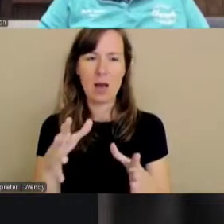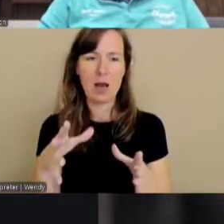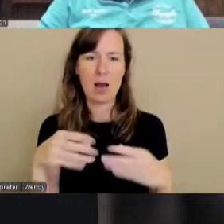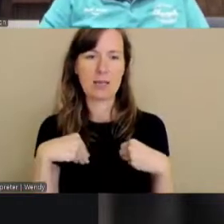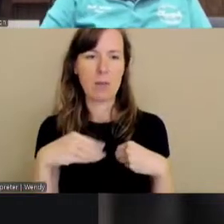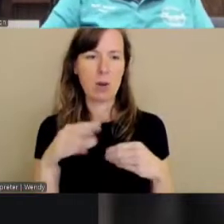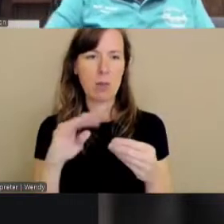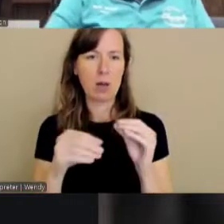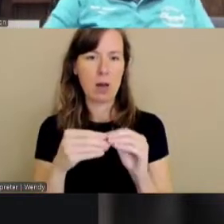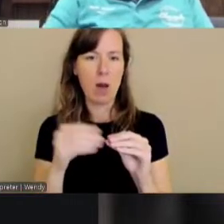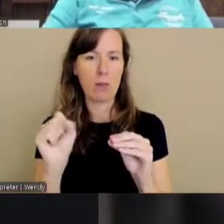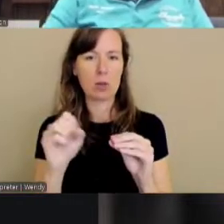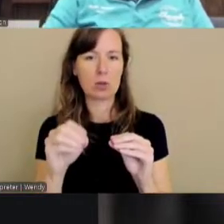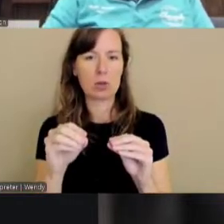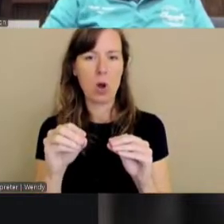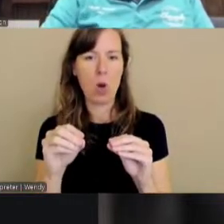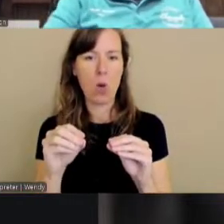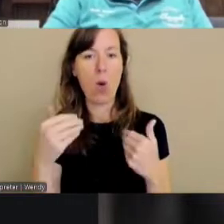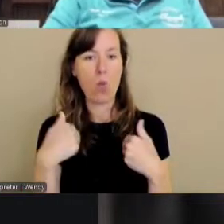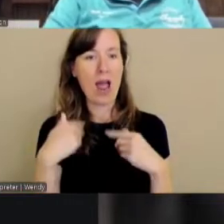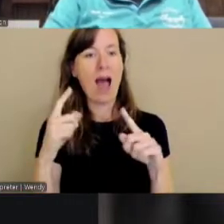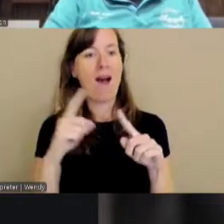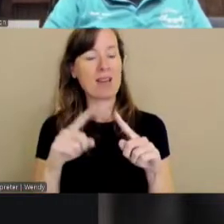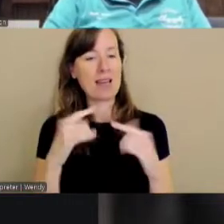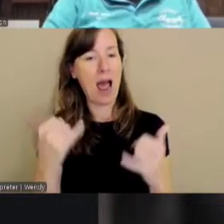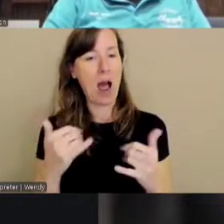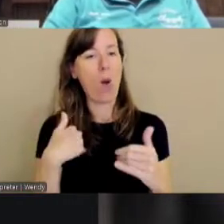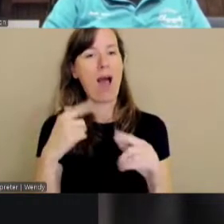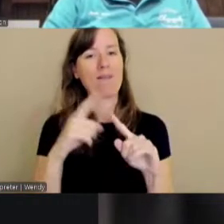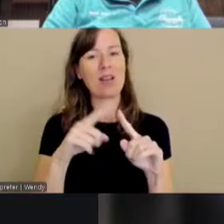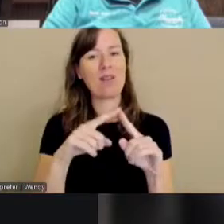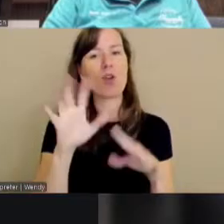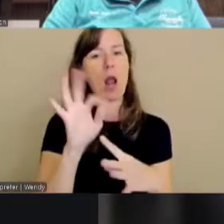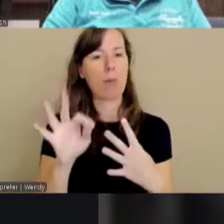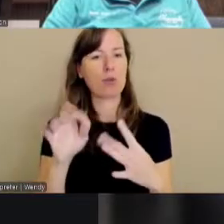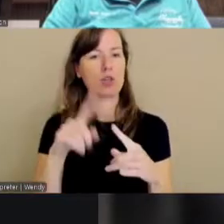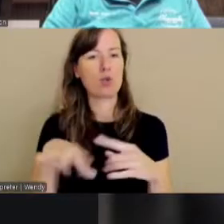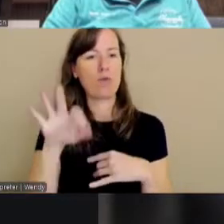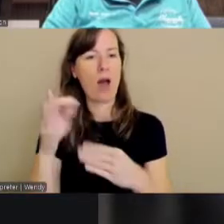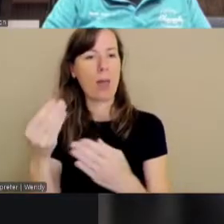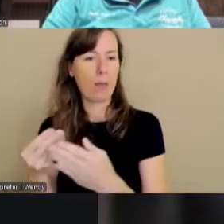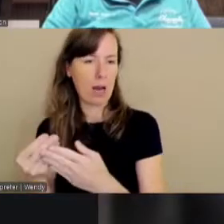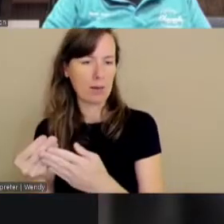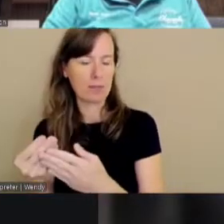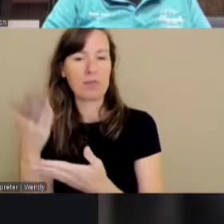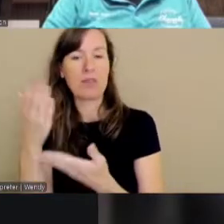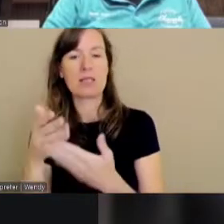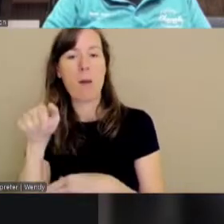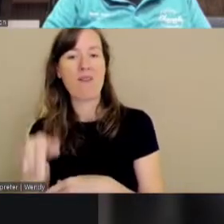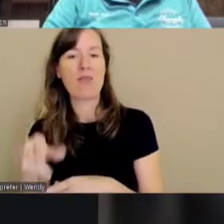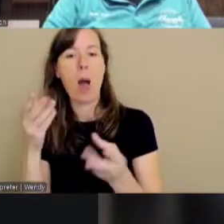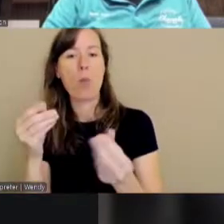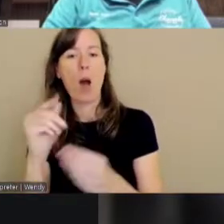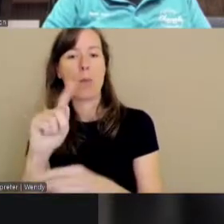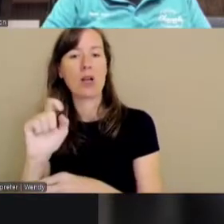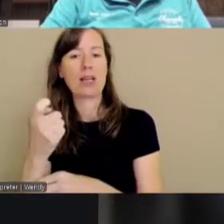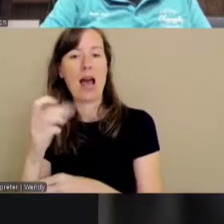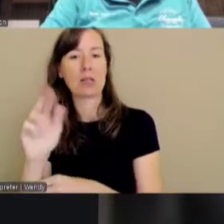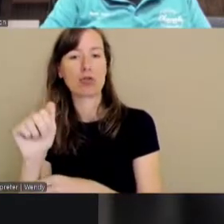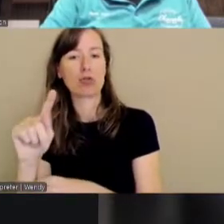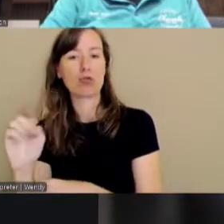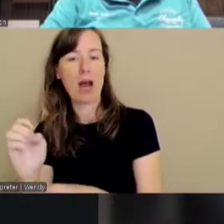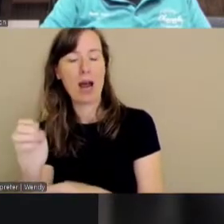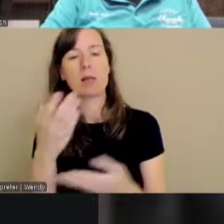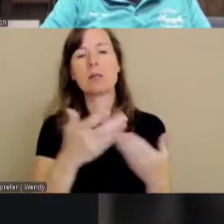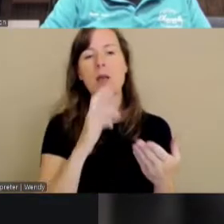then we have different options to find the money. Some of those are property tax rates. Some of those are all the other ones we